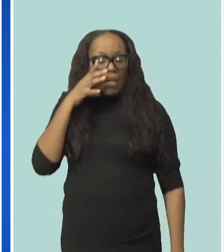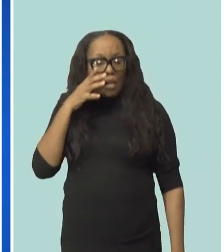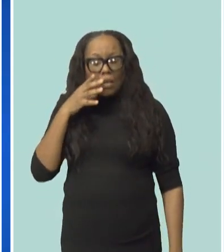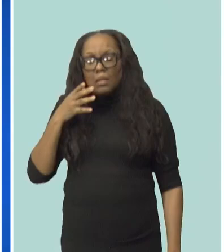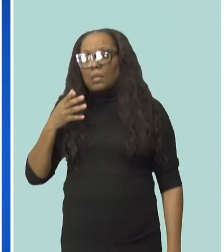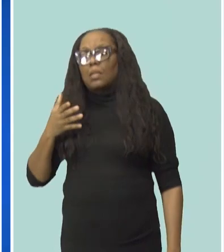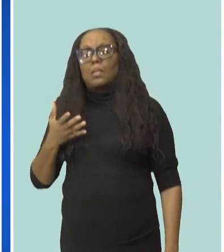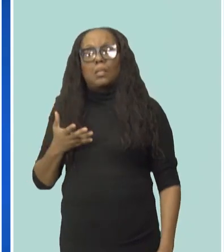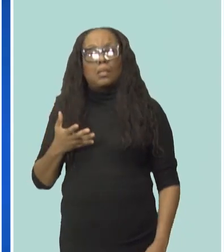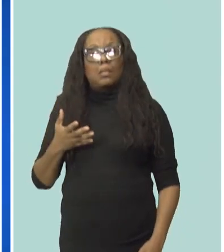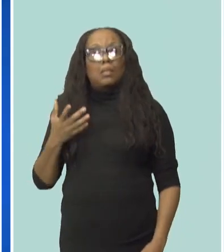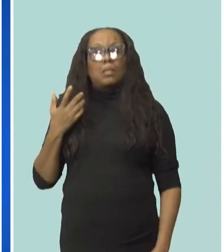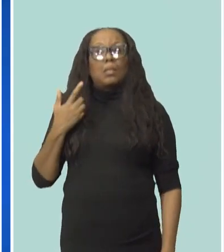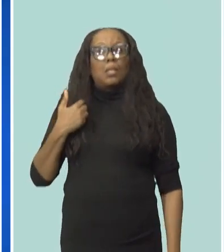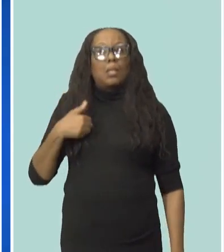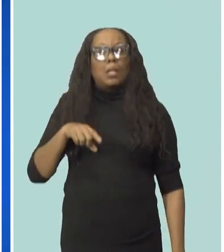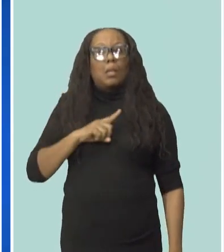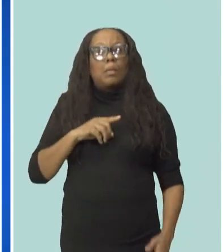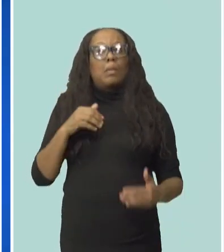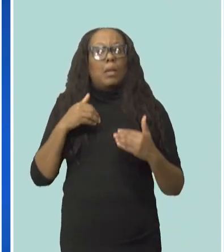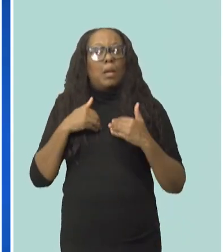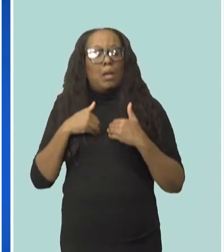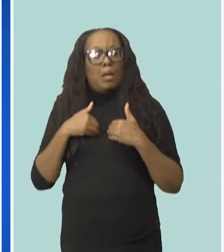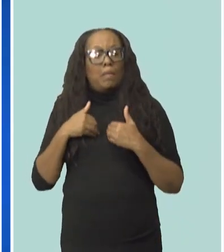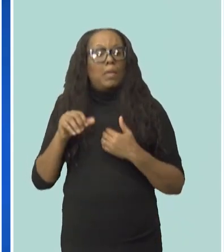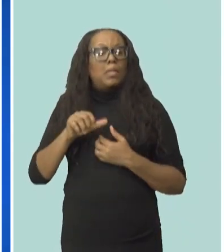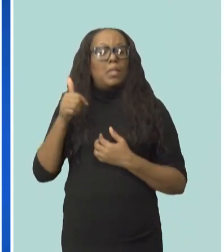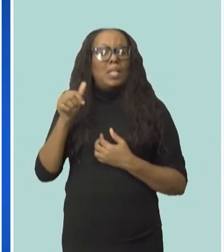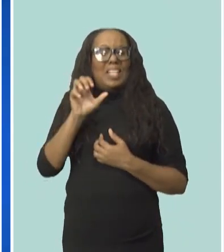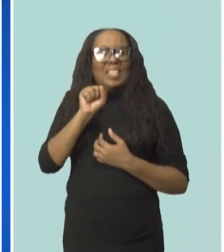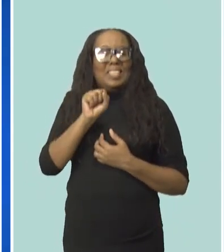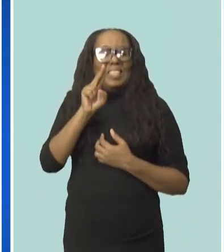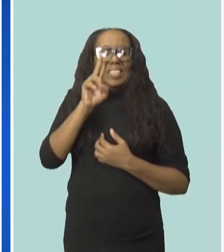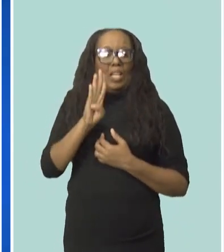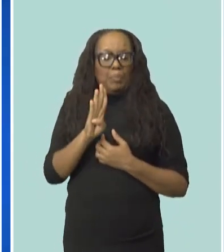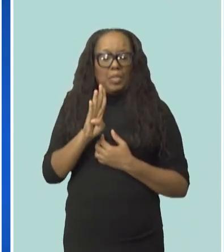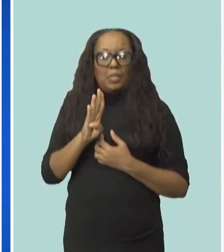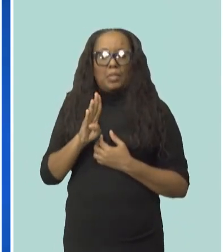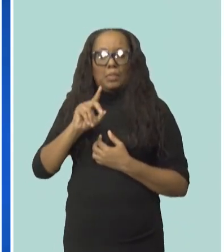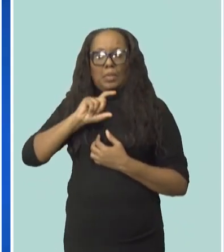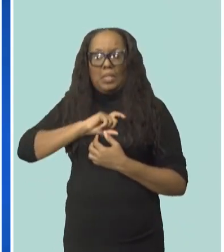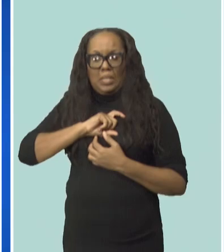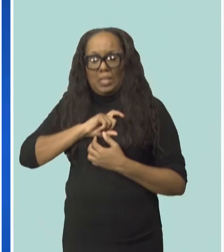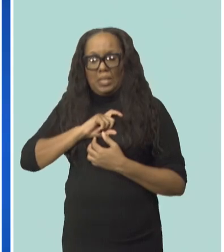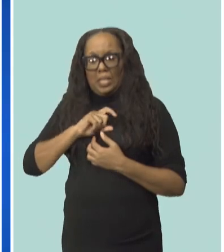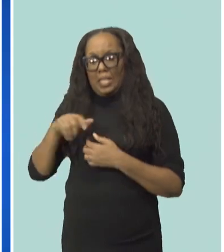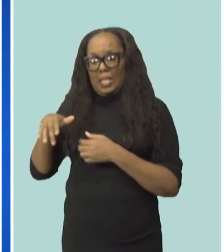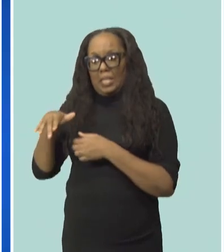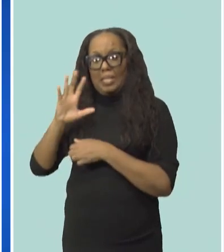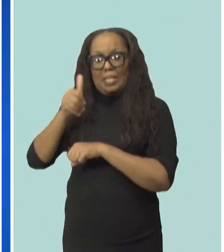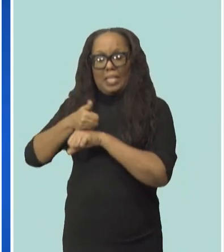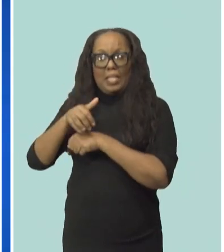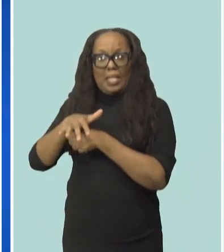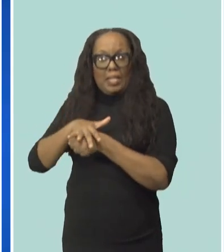us to put a substation in the 6 roads area. But you probably have recognized